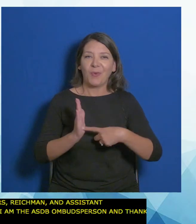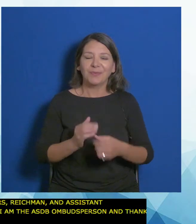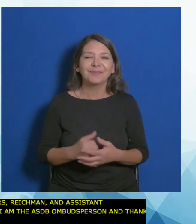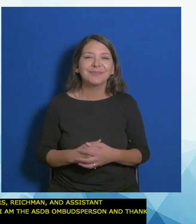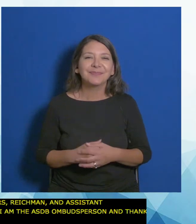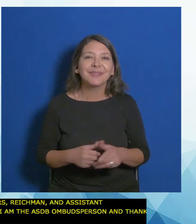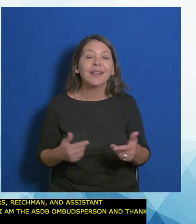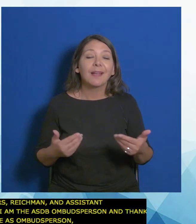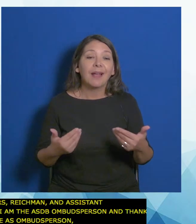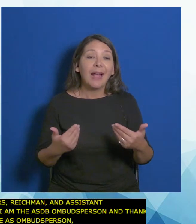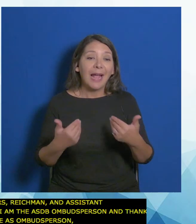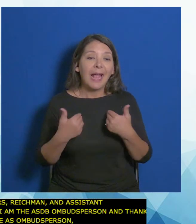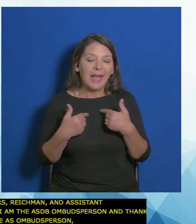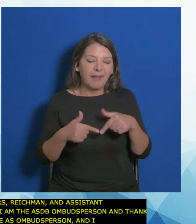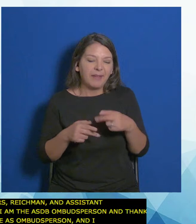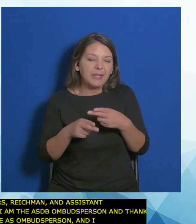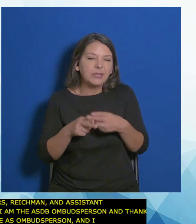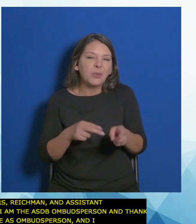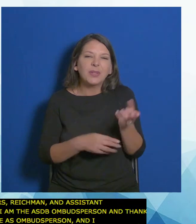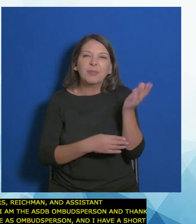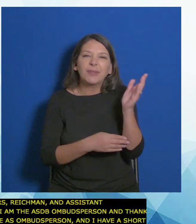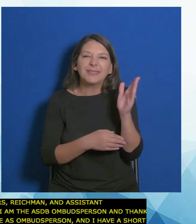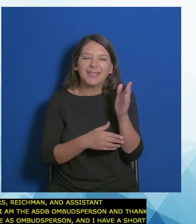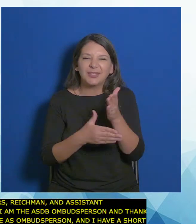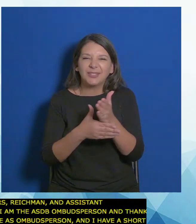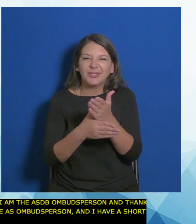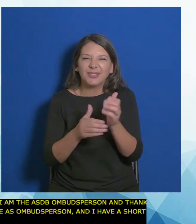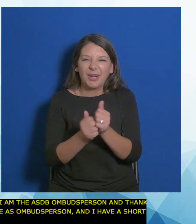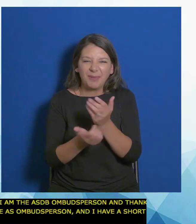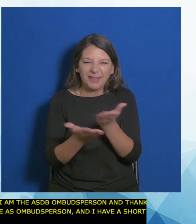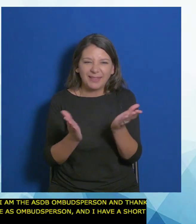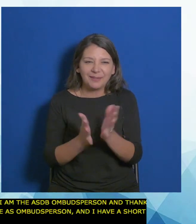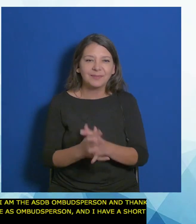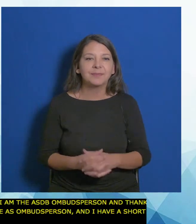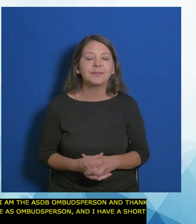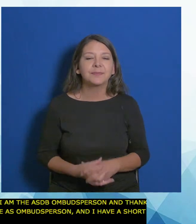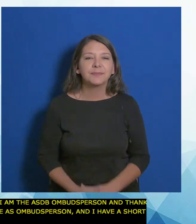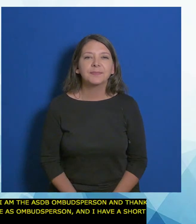a short presentation to share.